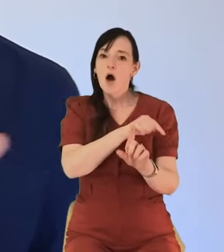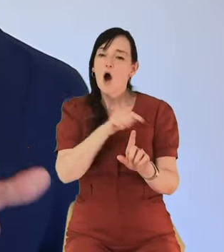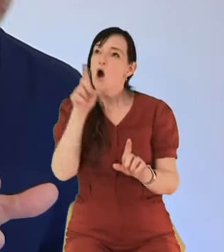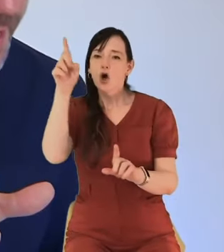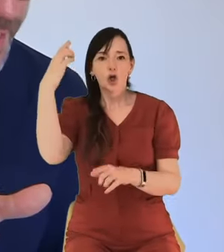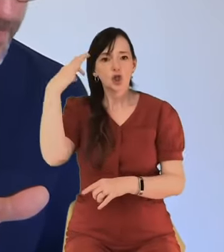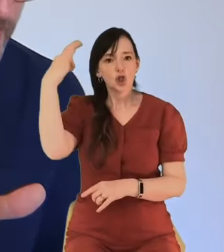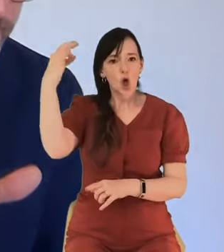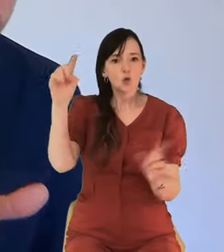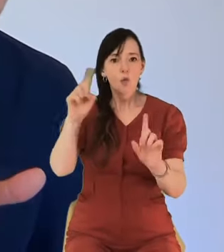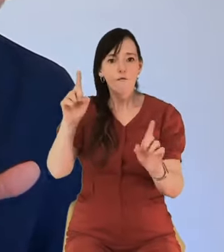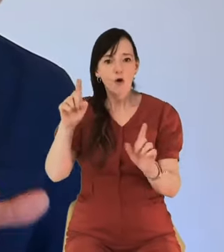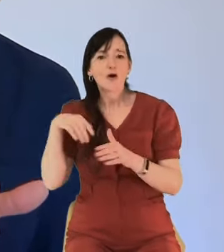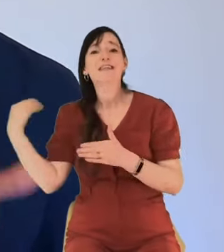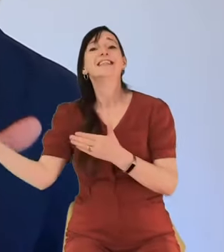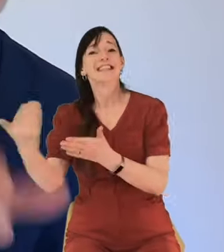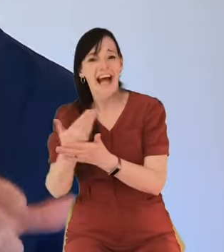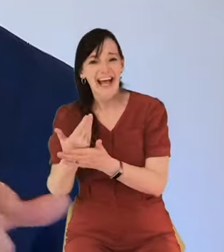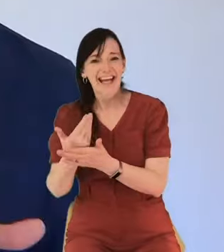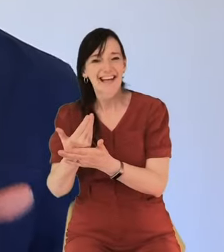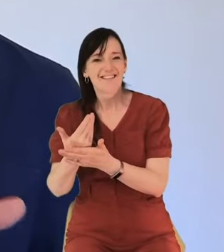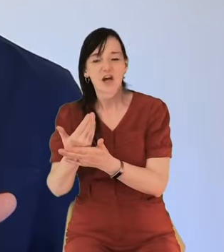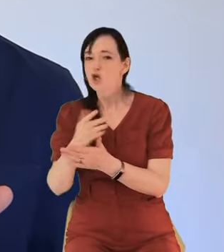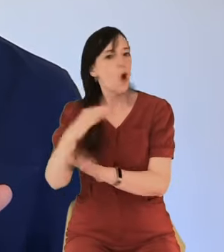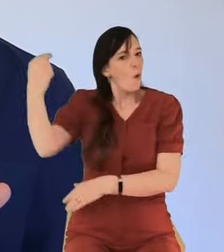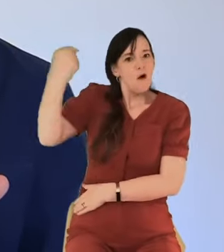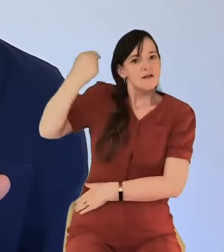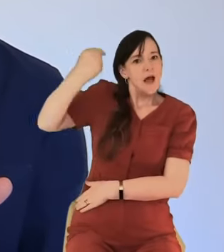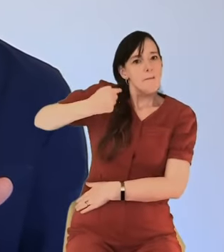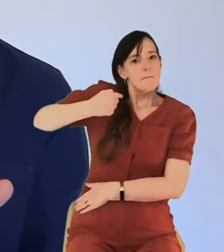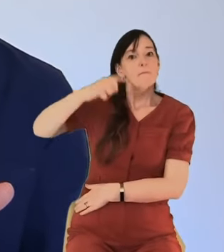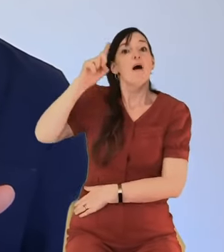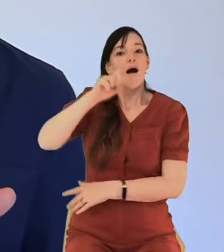condemned, but saved, to be people who do believe the truth.